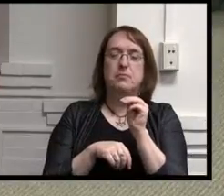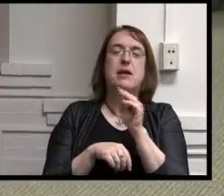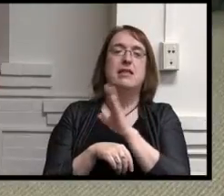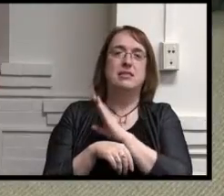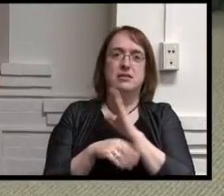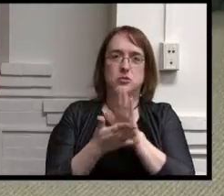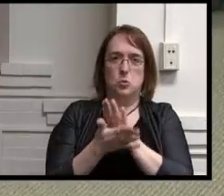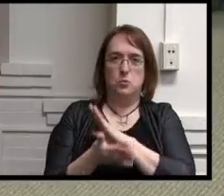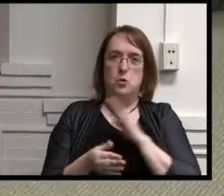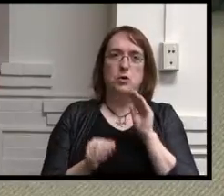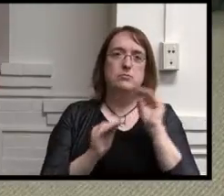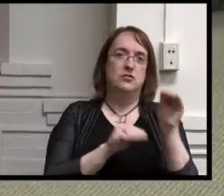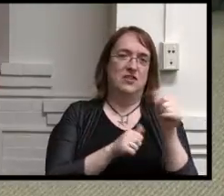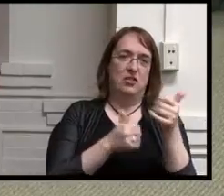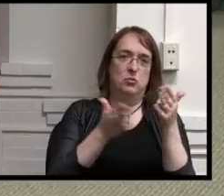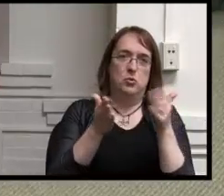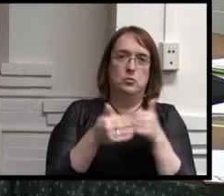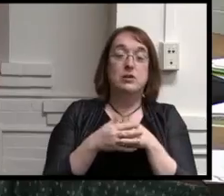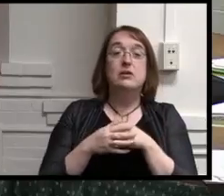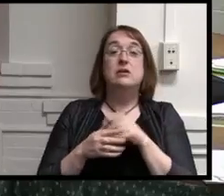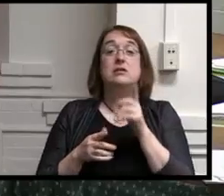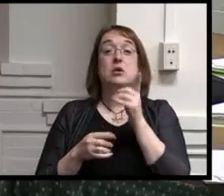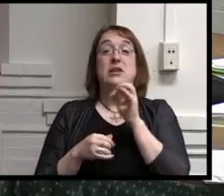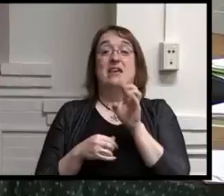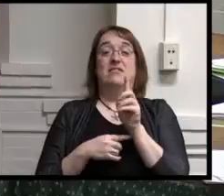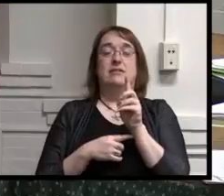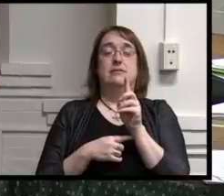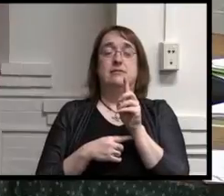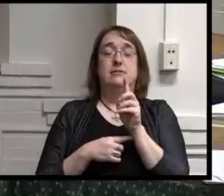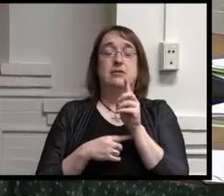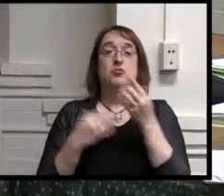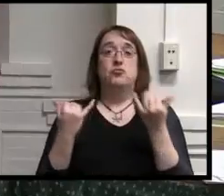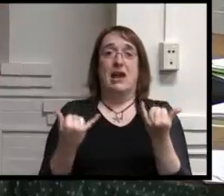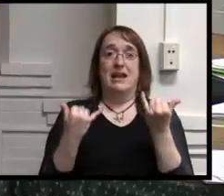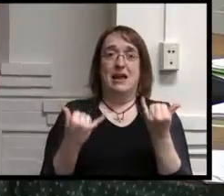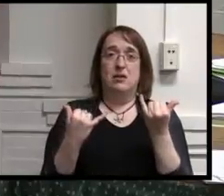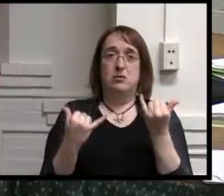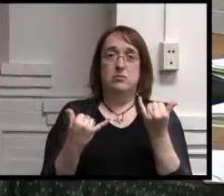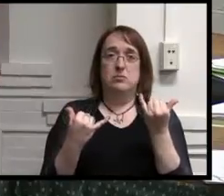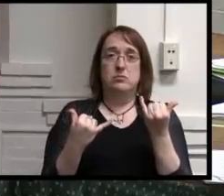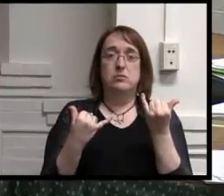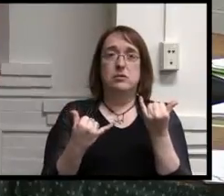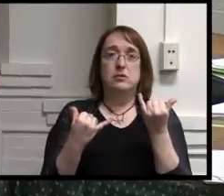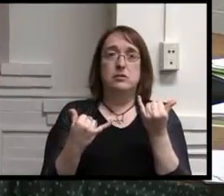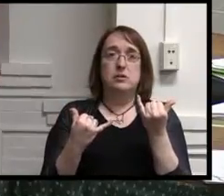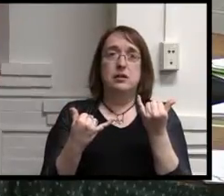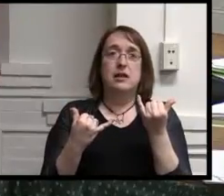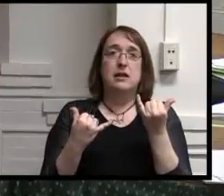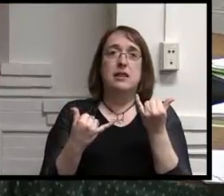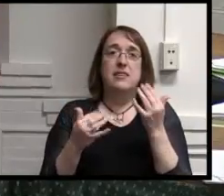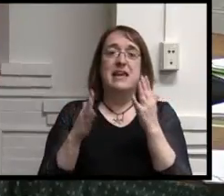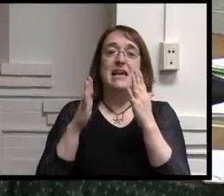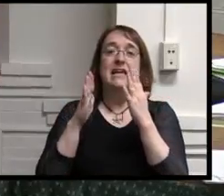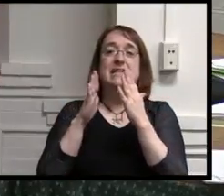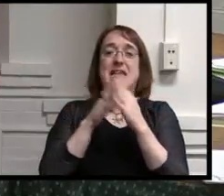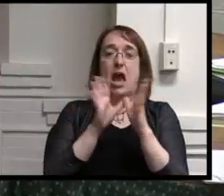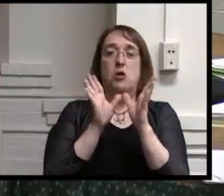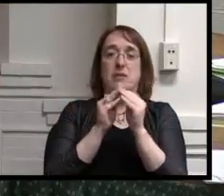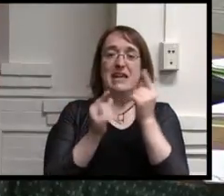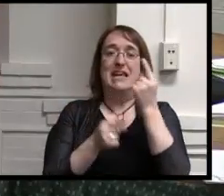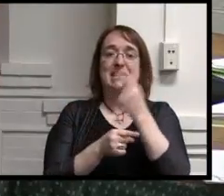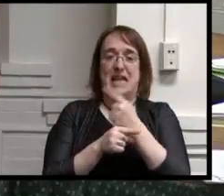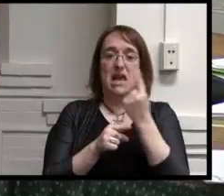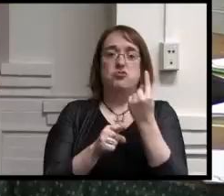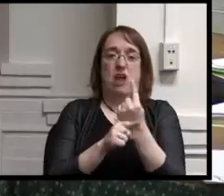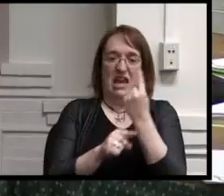information. All right, so for right now, we need to move the town meeting day, March 7,